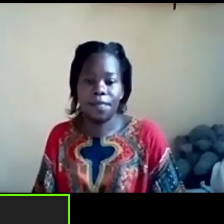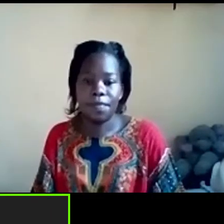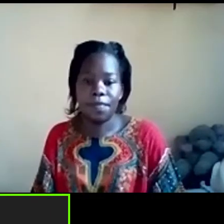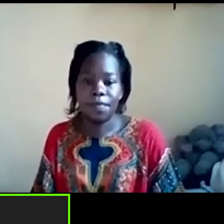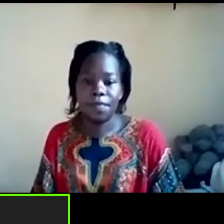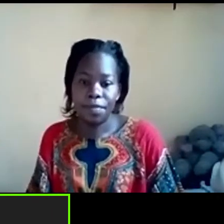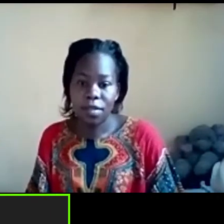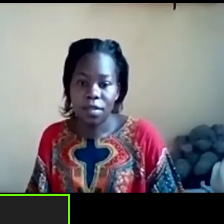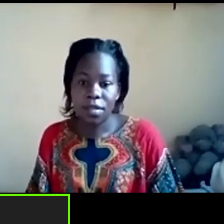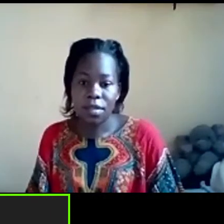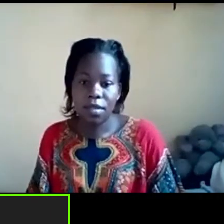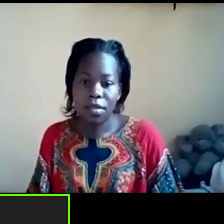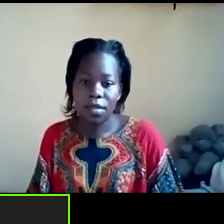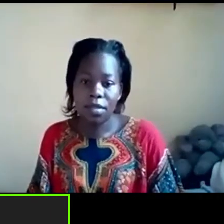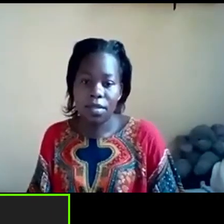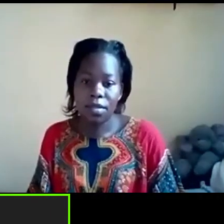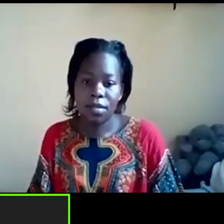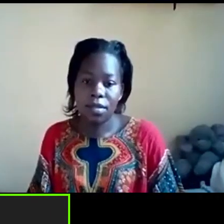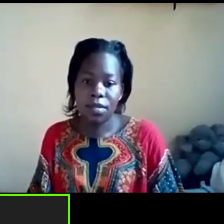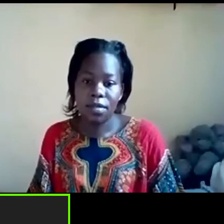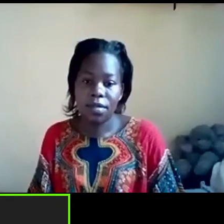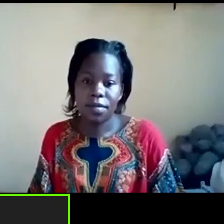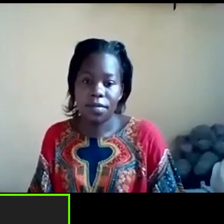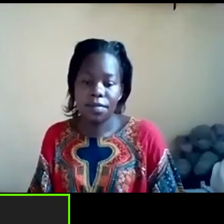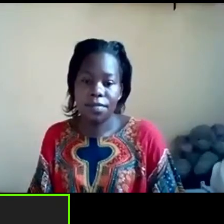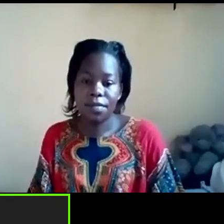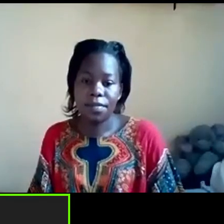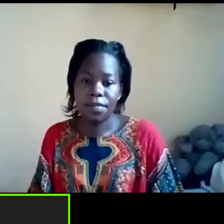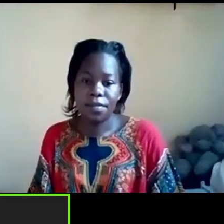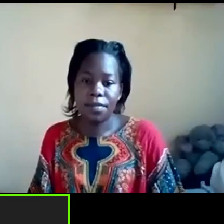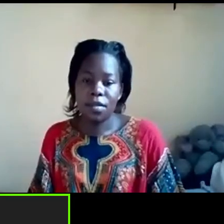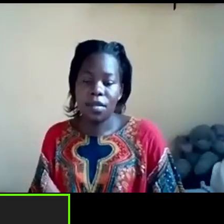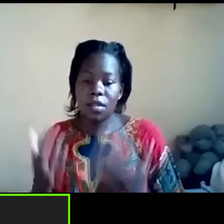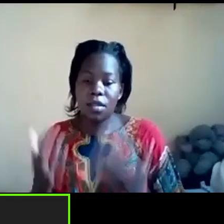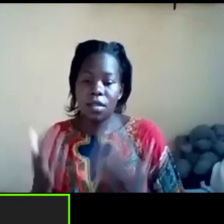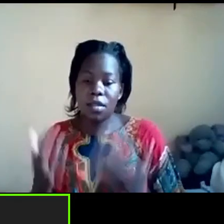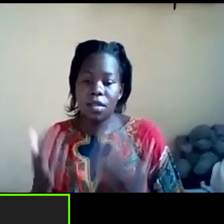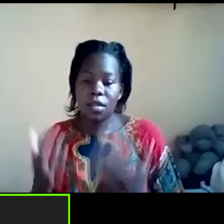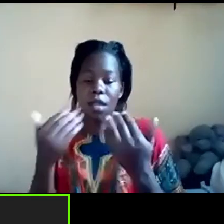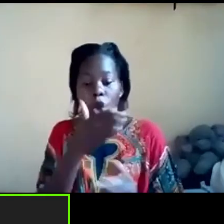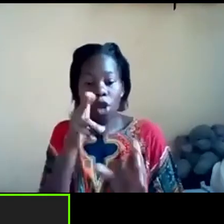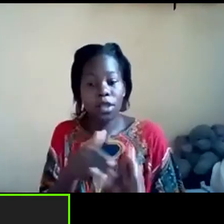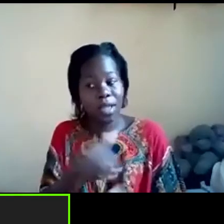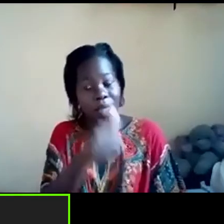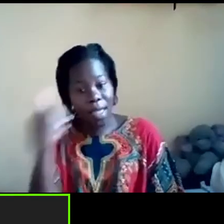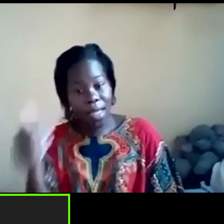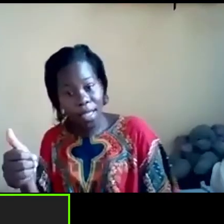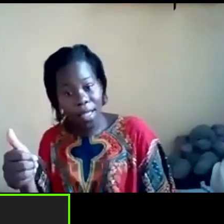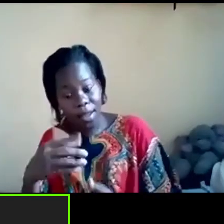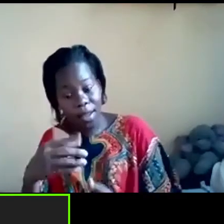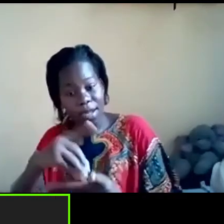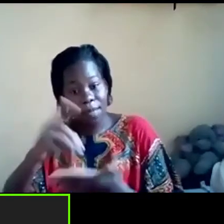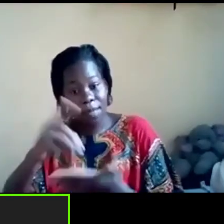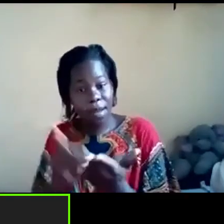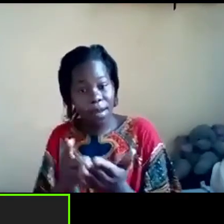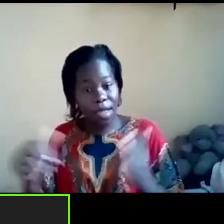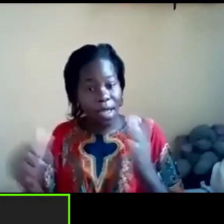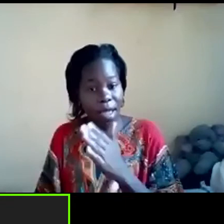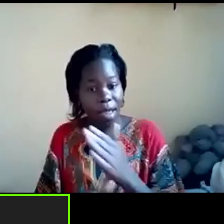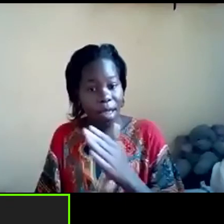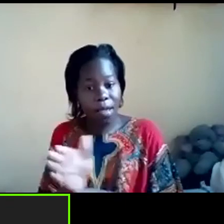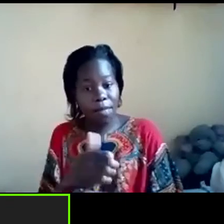sector. So the oil and gas sector is the other also department under the ministry or directorate under the Ministry of Energy and